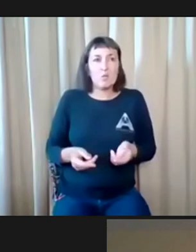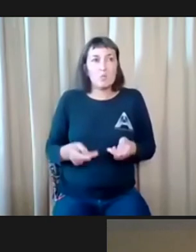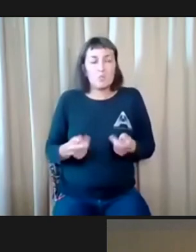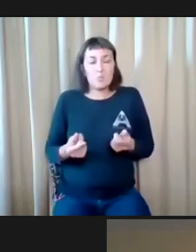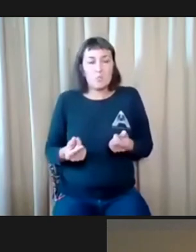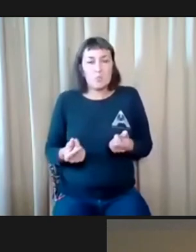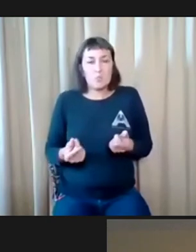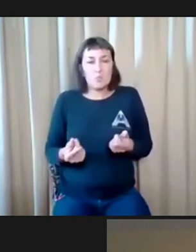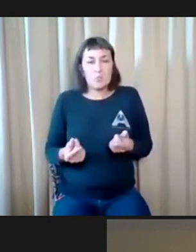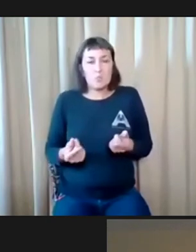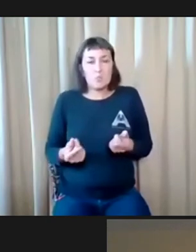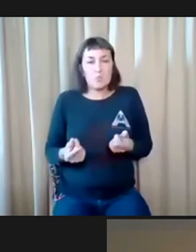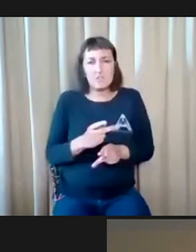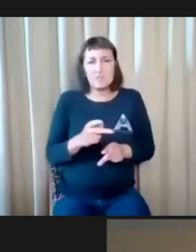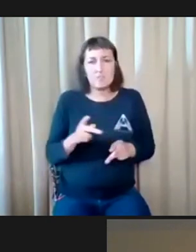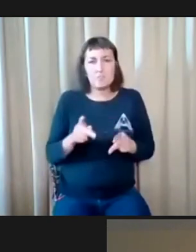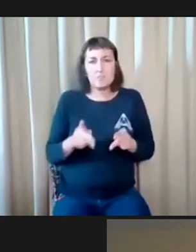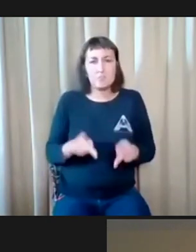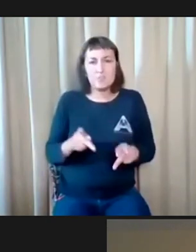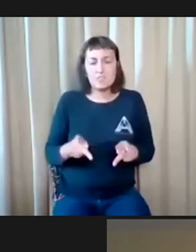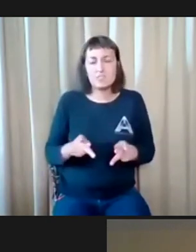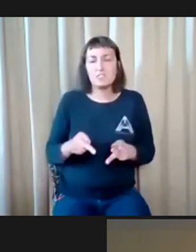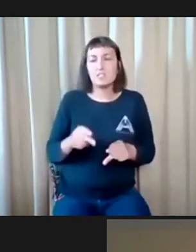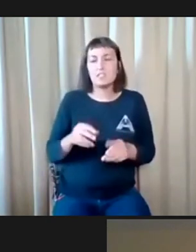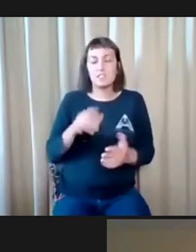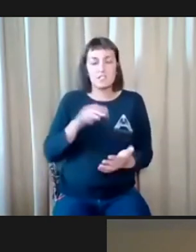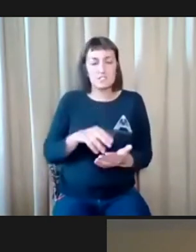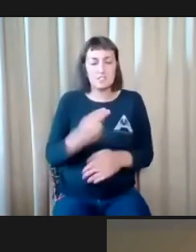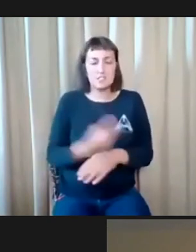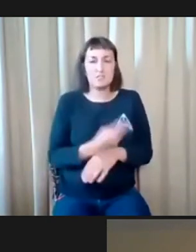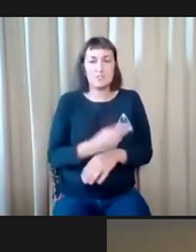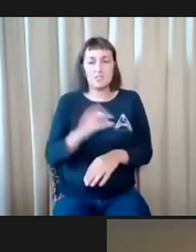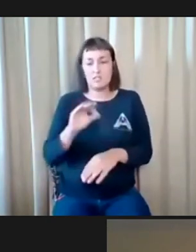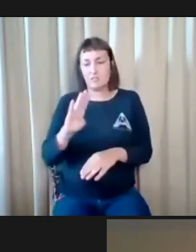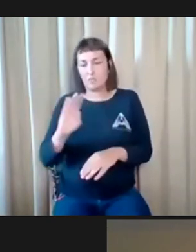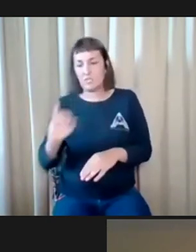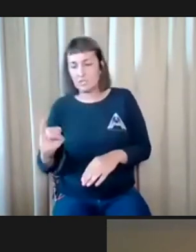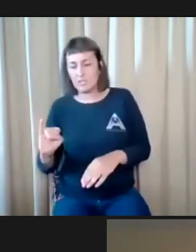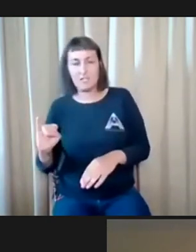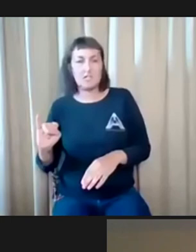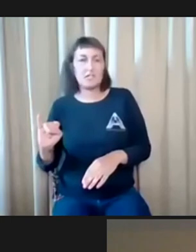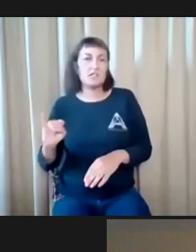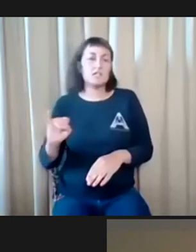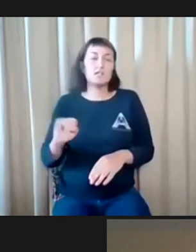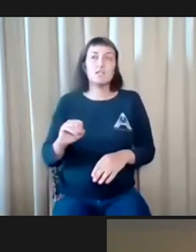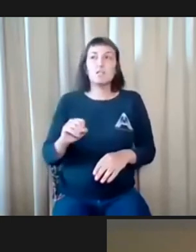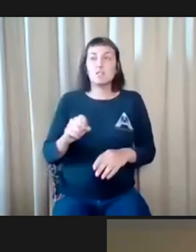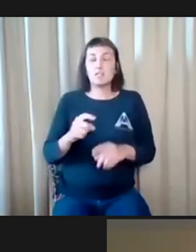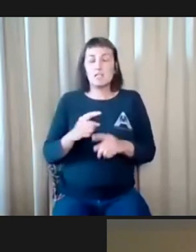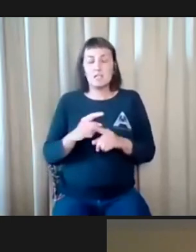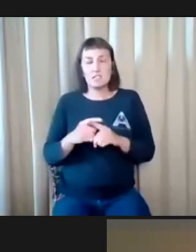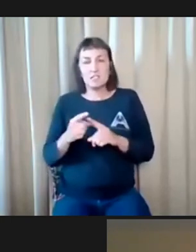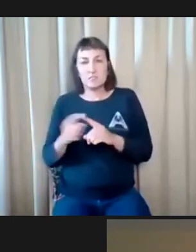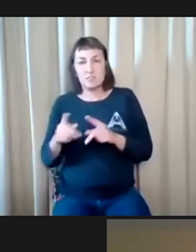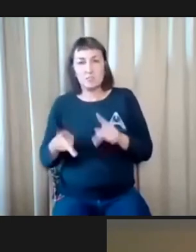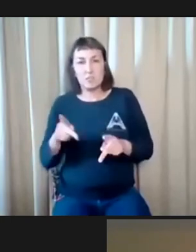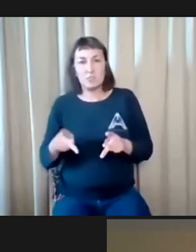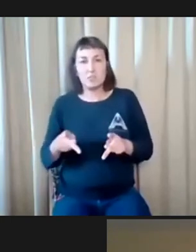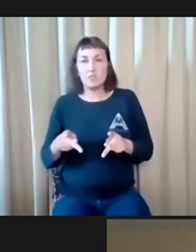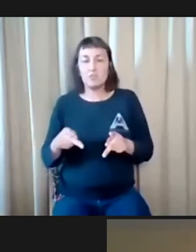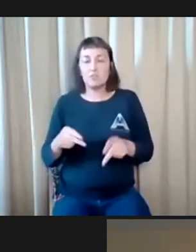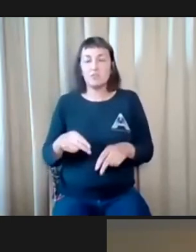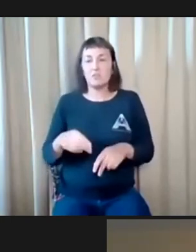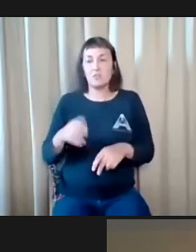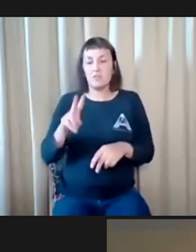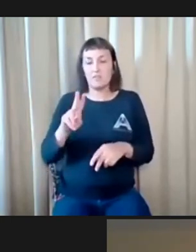these studies that show the FBI and our own Justice Department correlate, you know, very violent people with doing very violent things to animals.